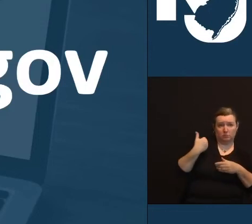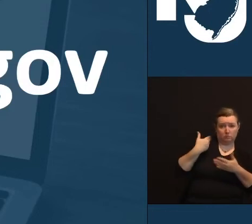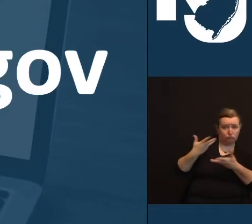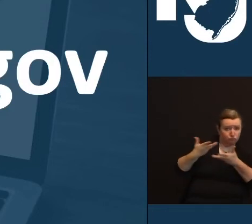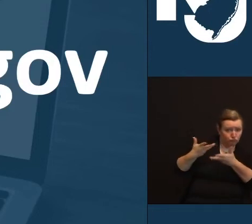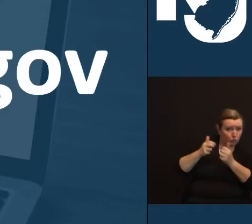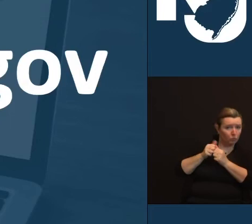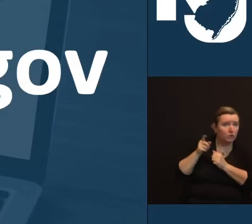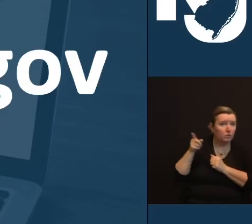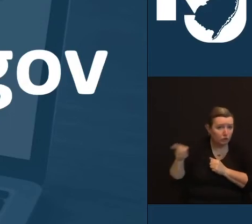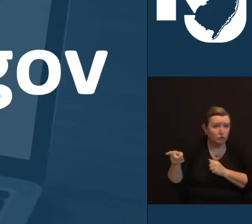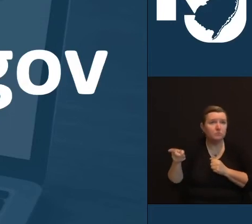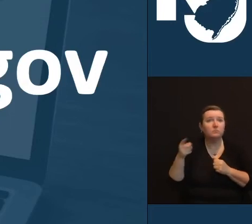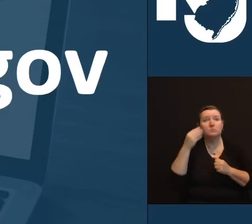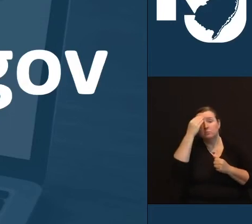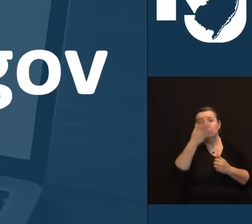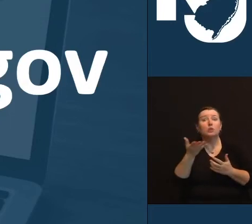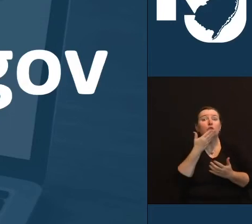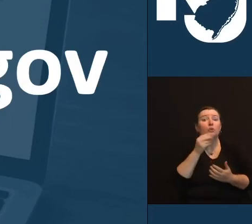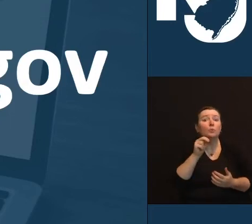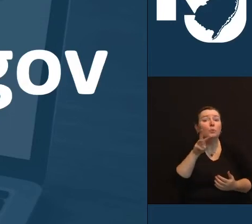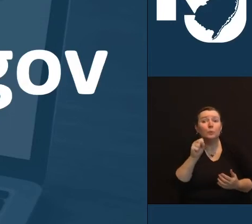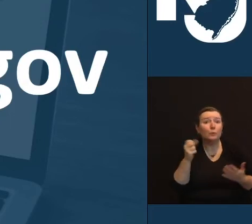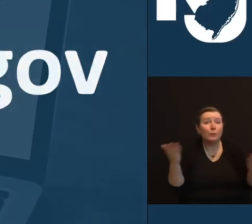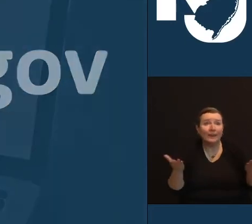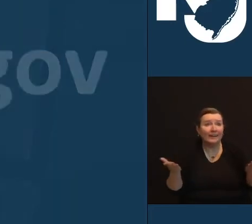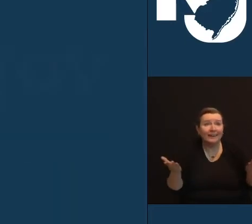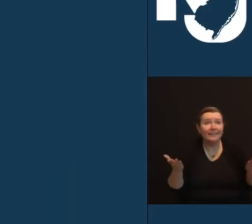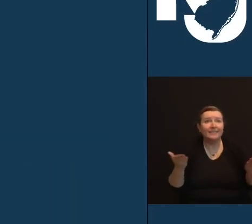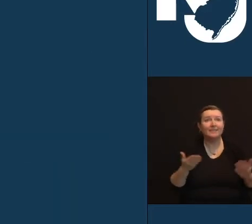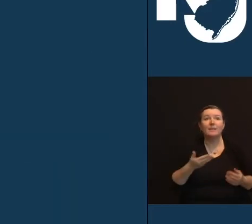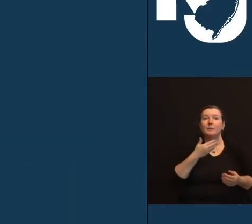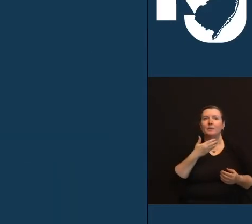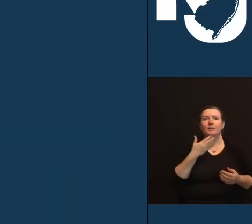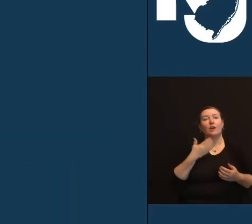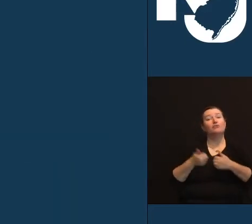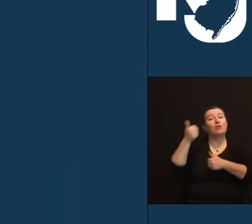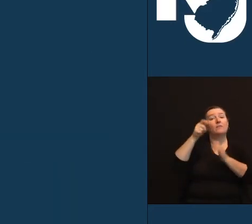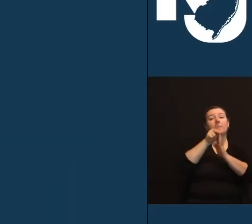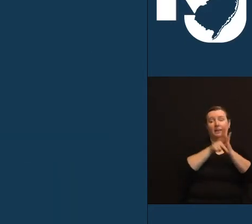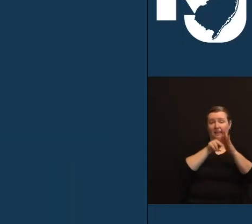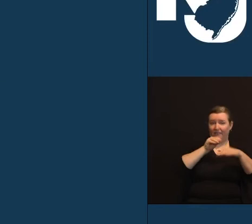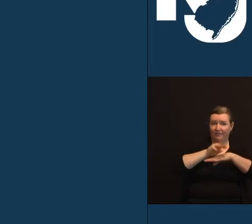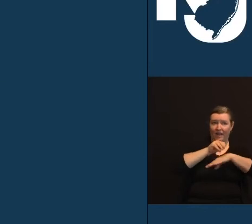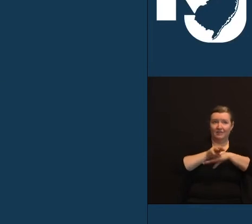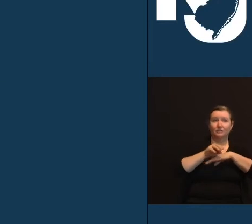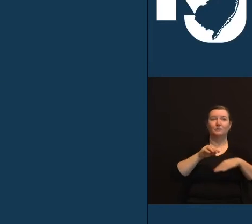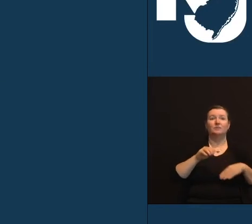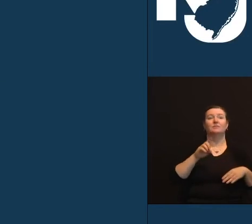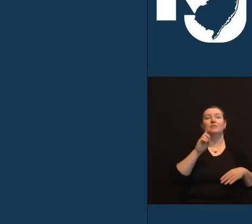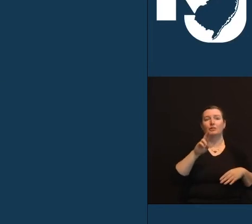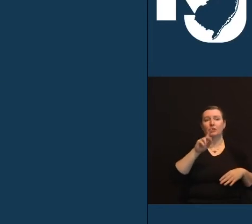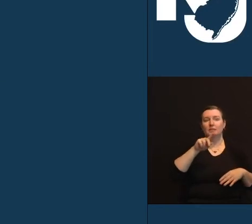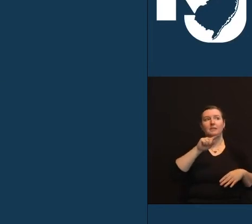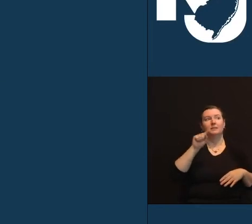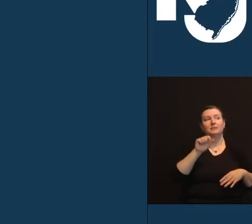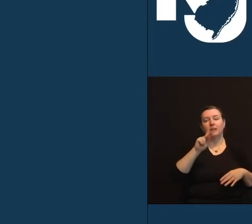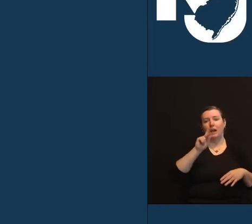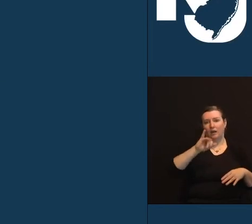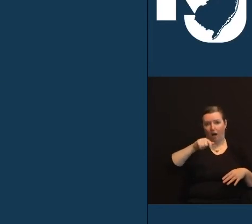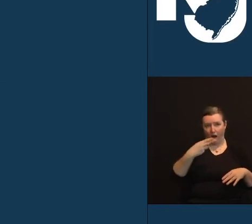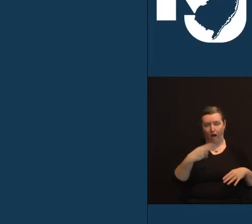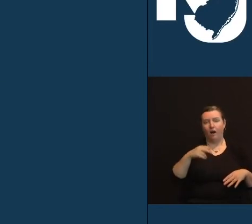good news. I want to extend our very best wishes to our Chief Policy Advisor, Dr. Zoe Smith Ellis, and her husband, Thomas,